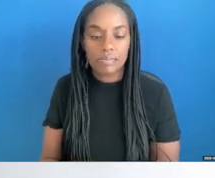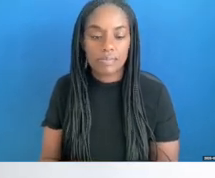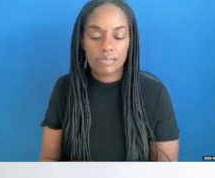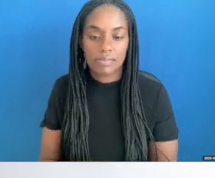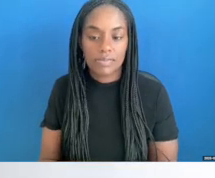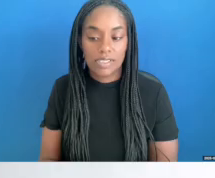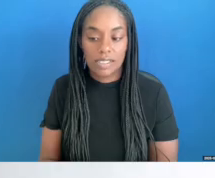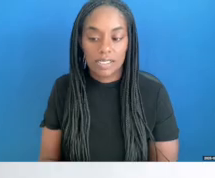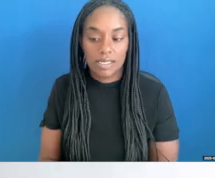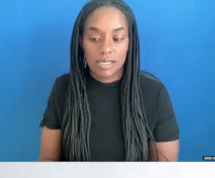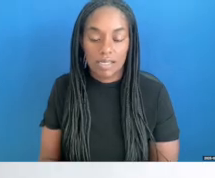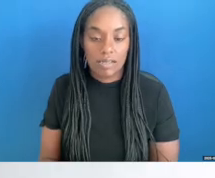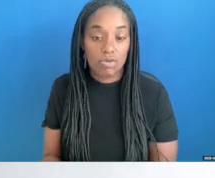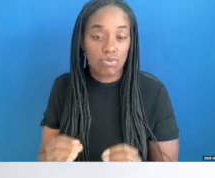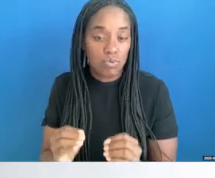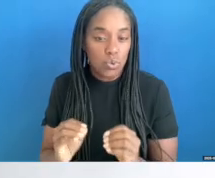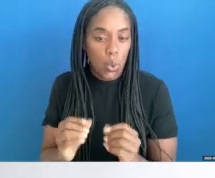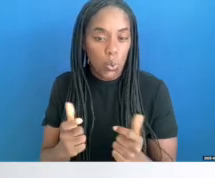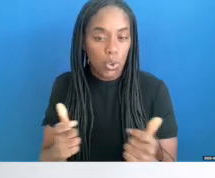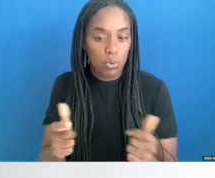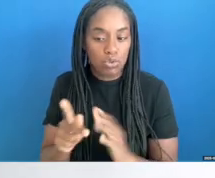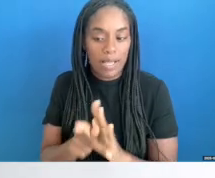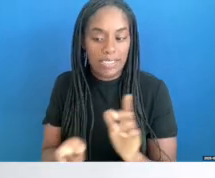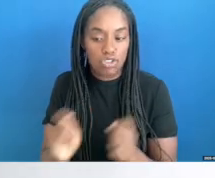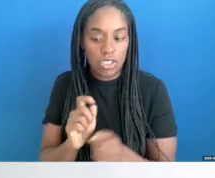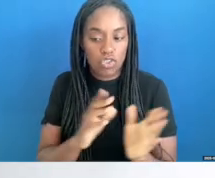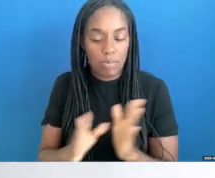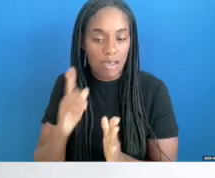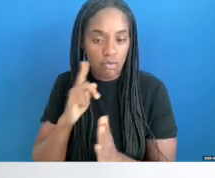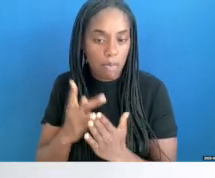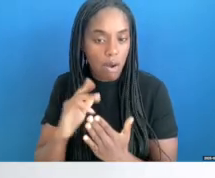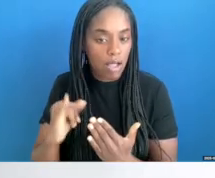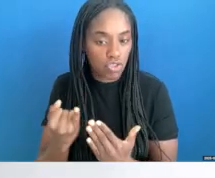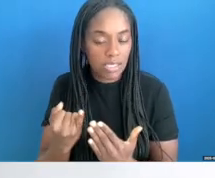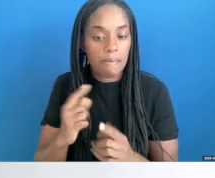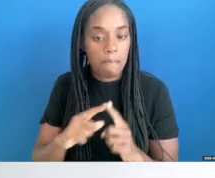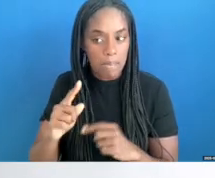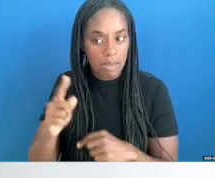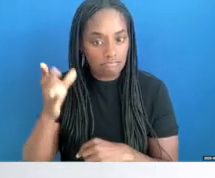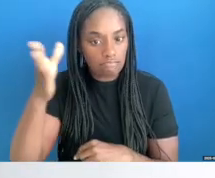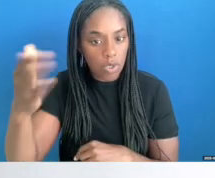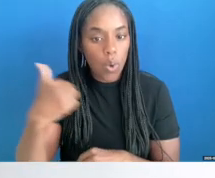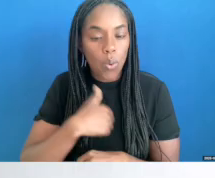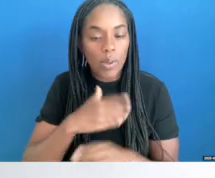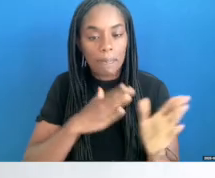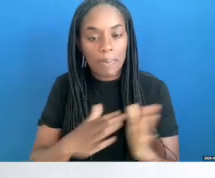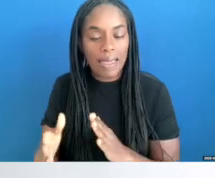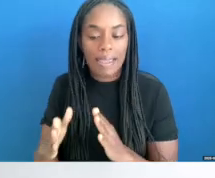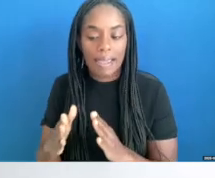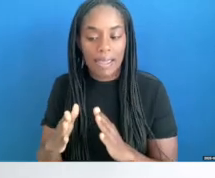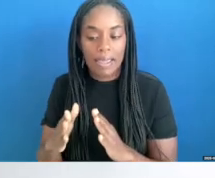policy changes planned for projects already on their way, looking ahead, we plan to release a